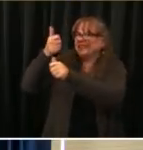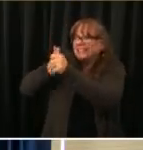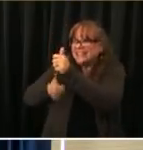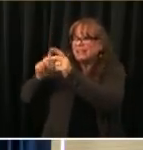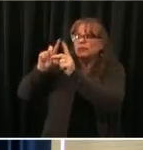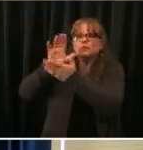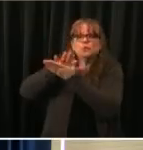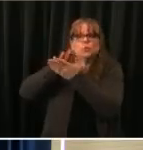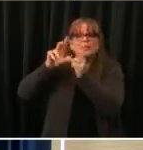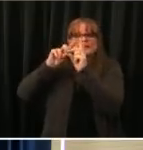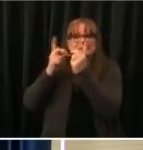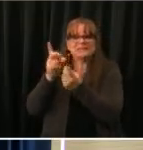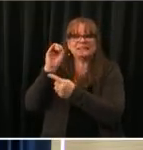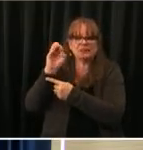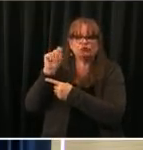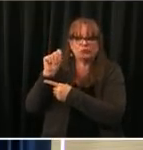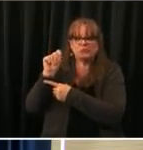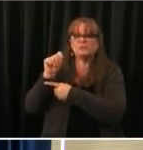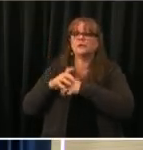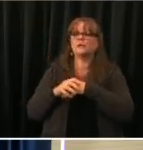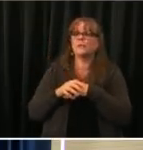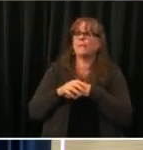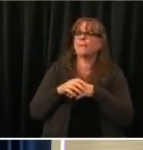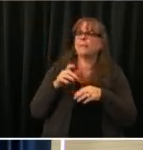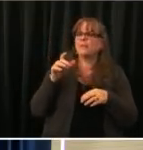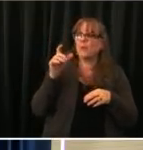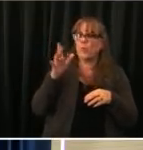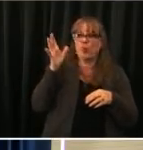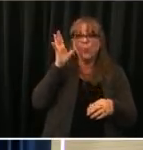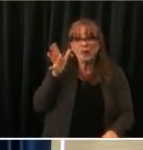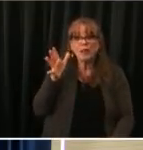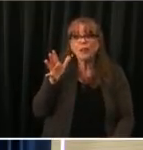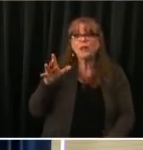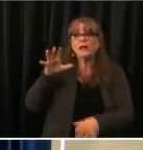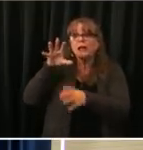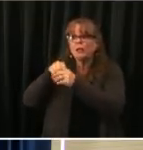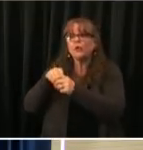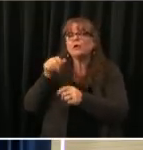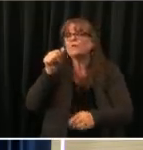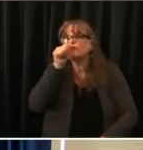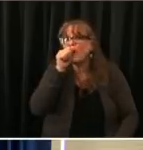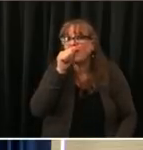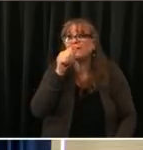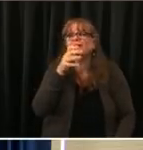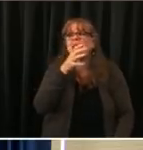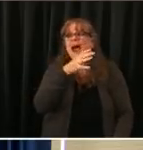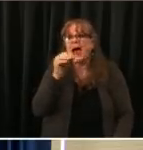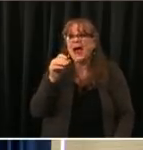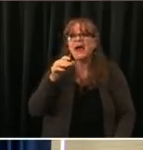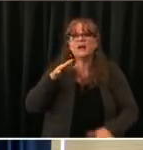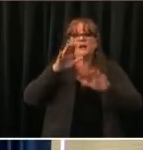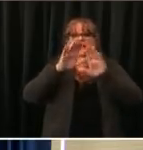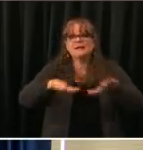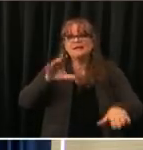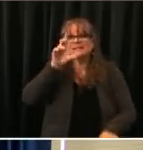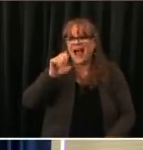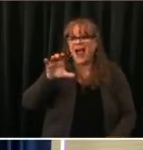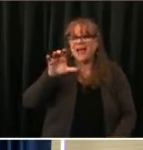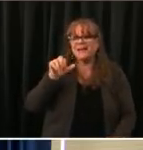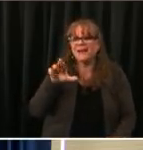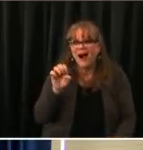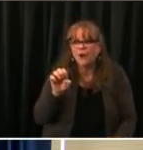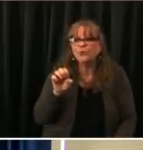also whether the group includes private school teachers, childcare, and are high